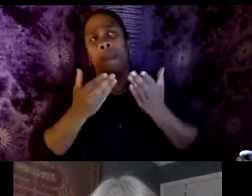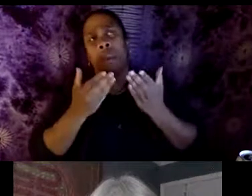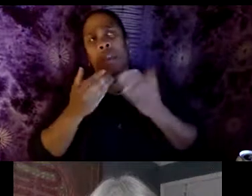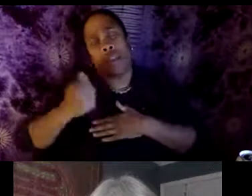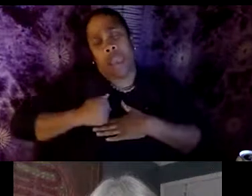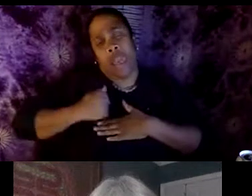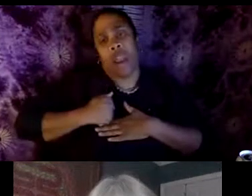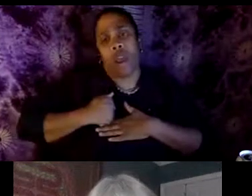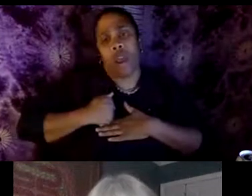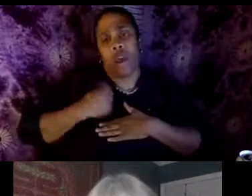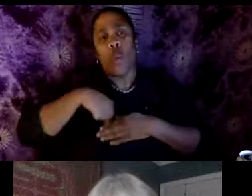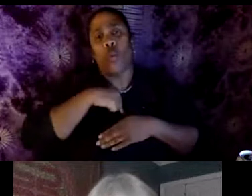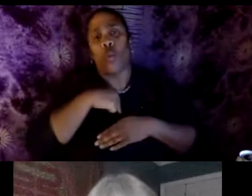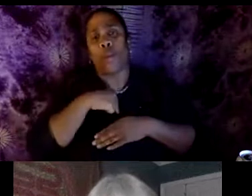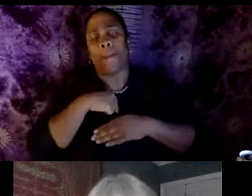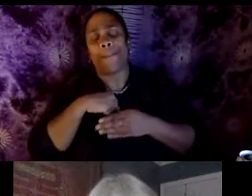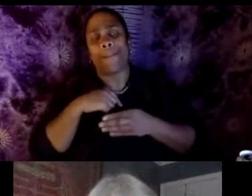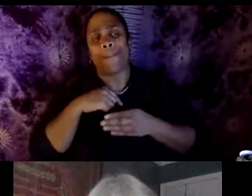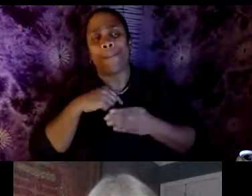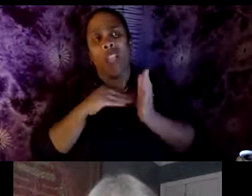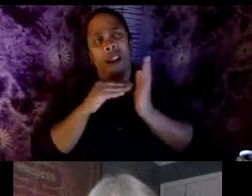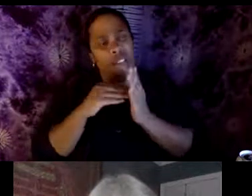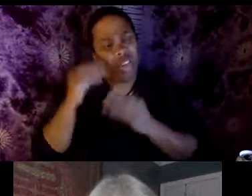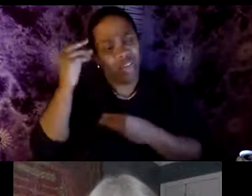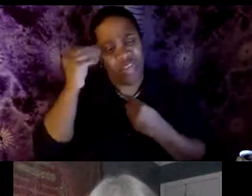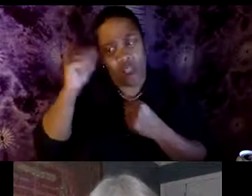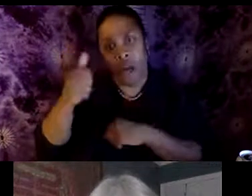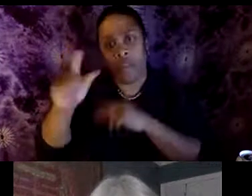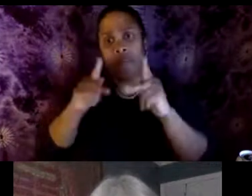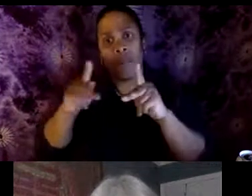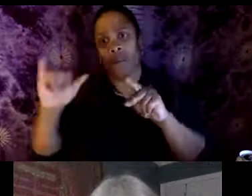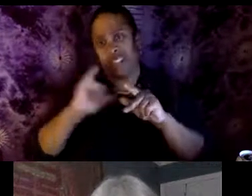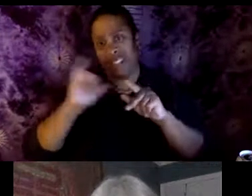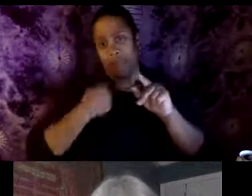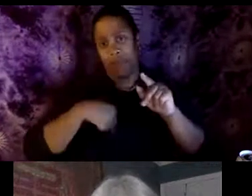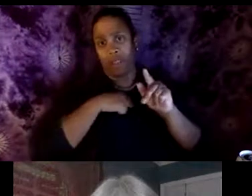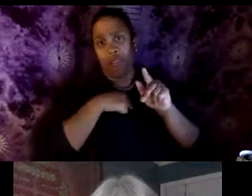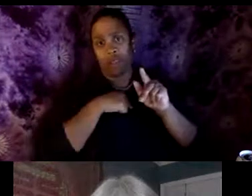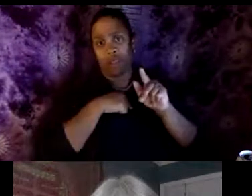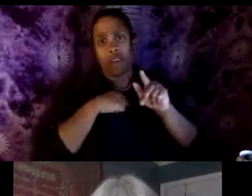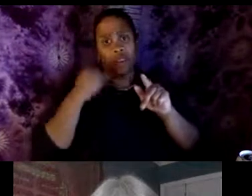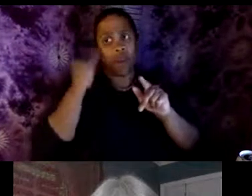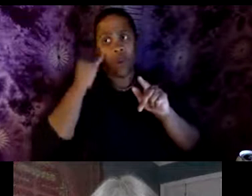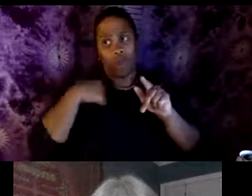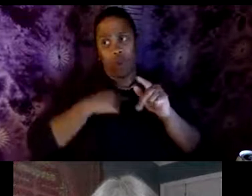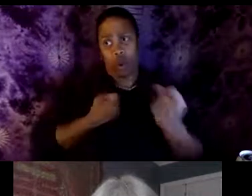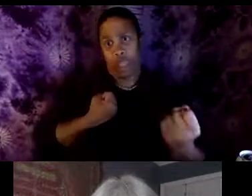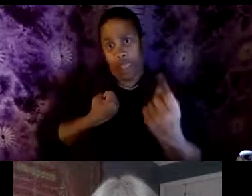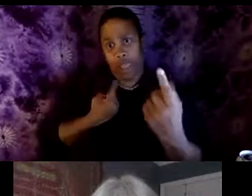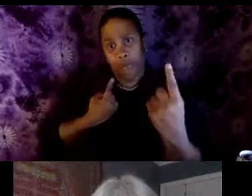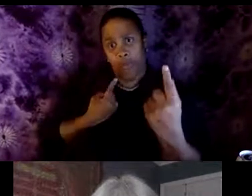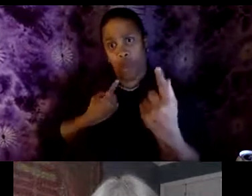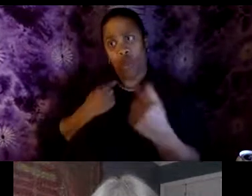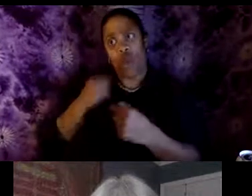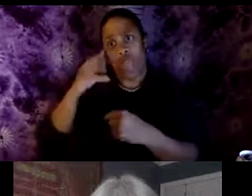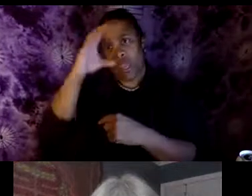we often think that other people are going to be like us. If we're empaths, we think that other people are capable of empathy. And I think